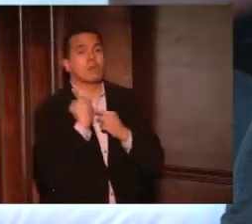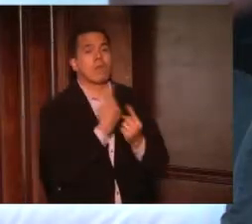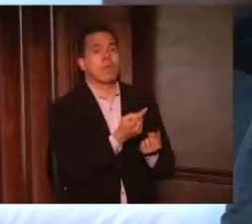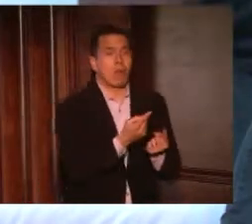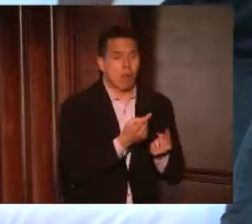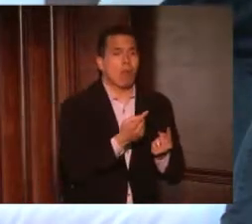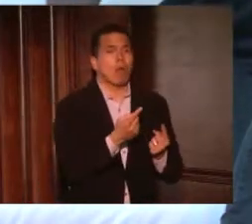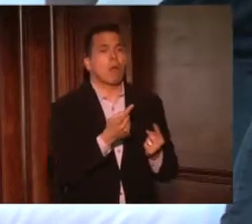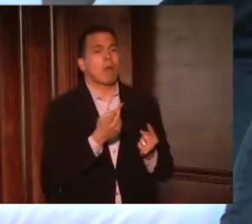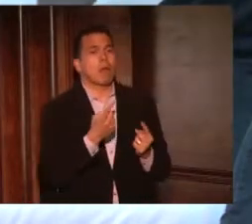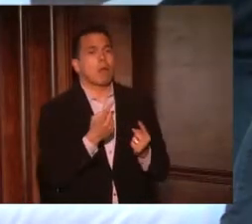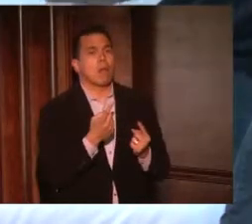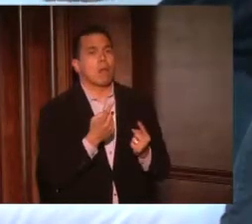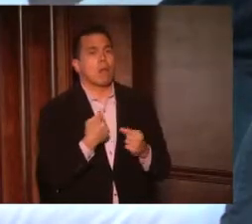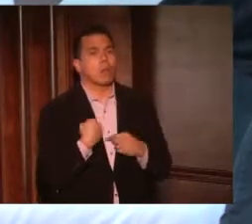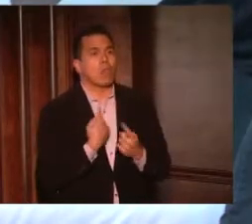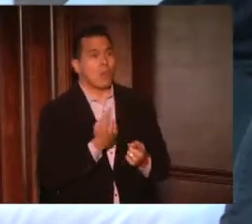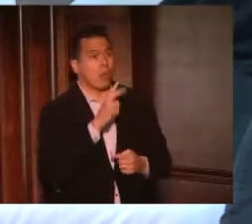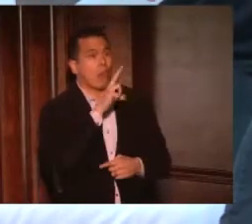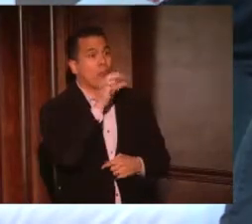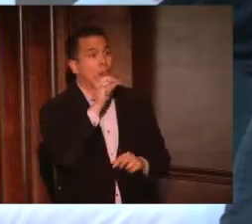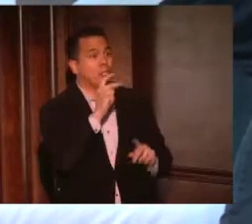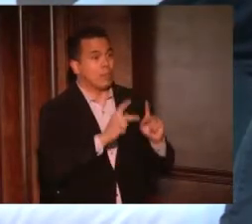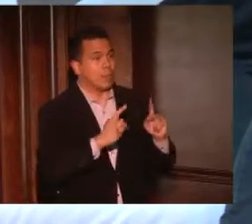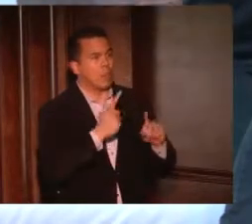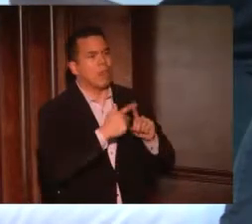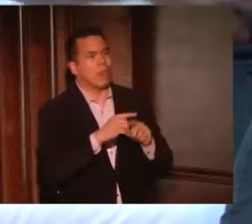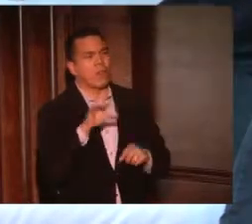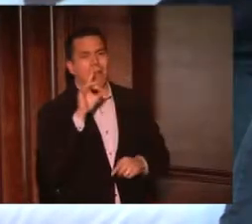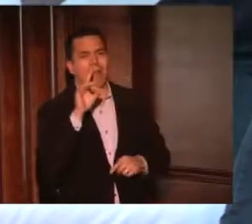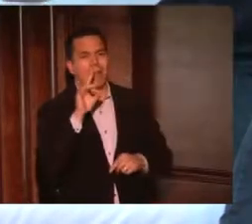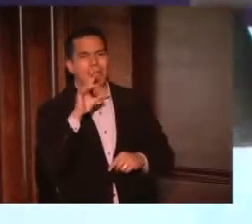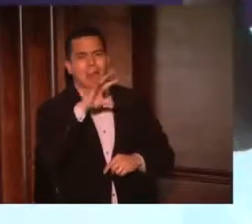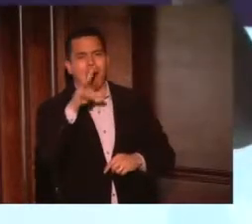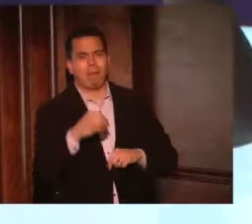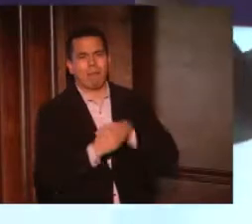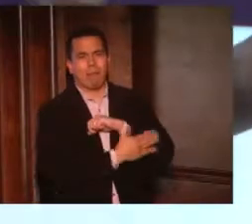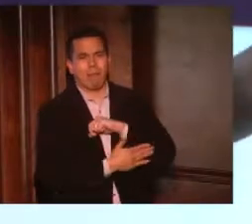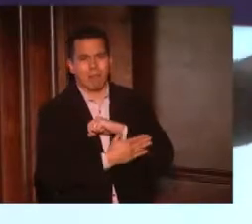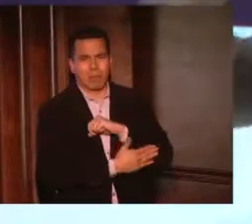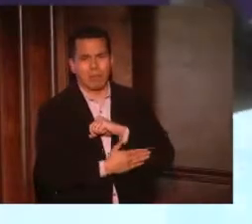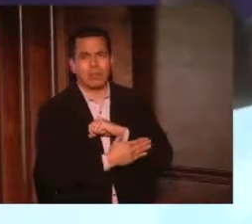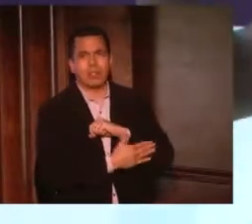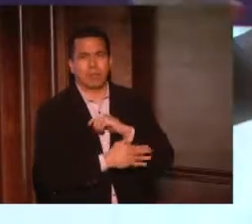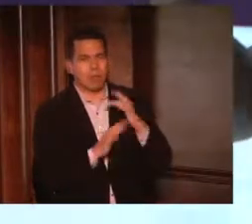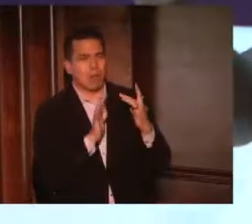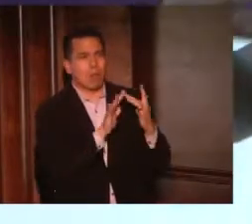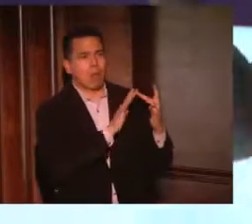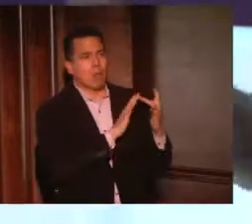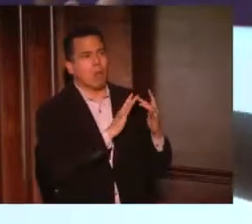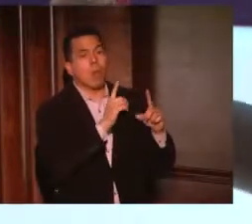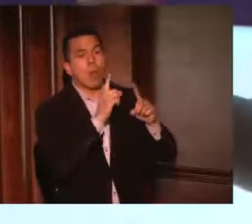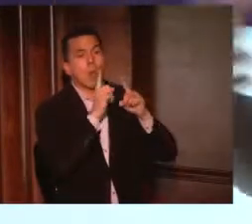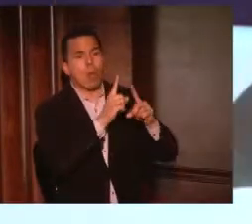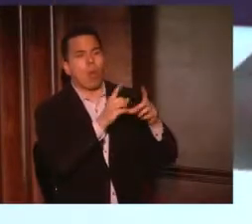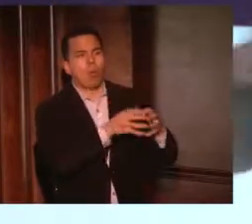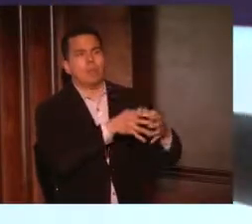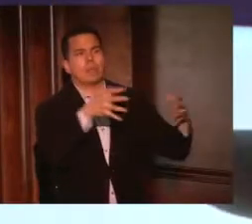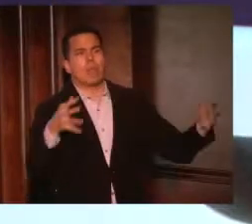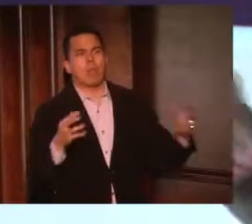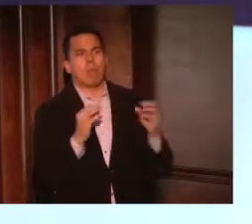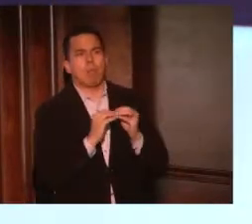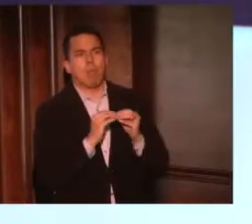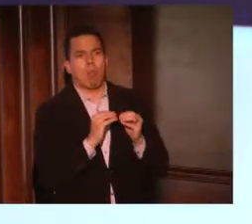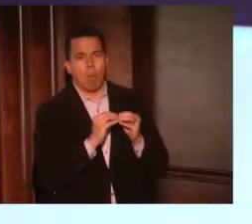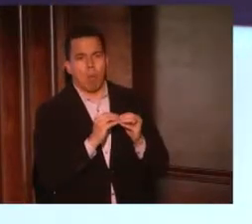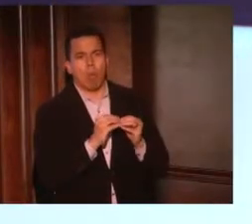worked with 30 people from 8 African countries, and we're looking to expand it and work with even more people